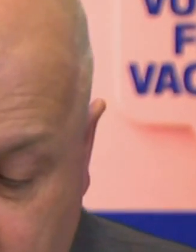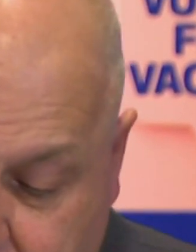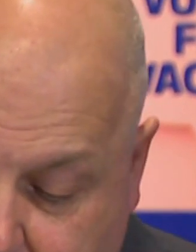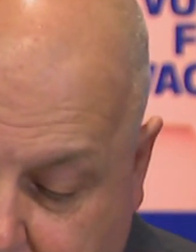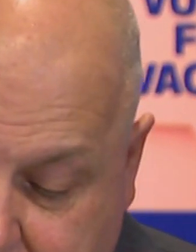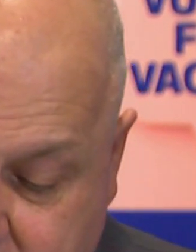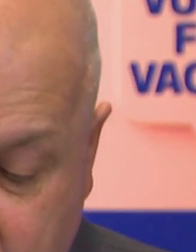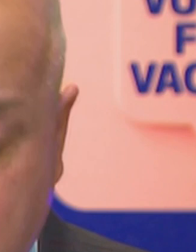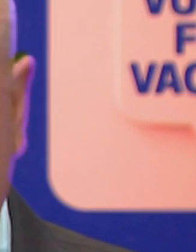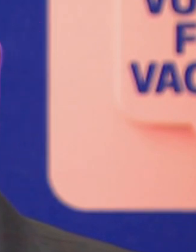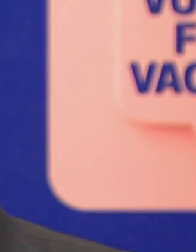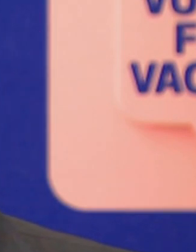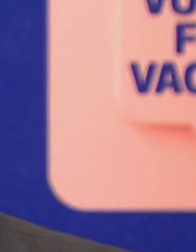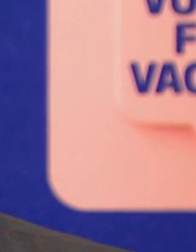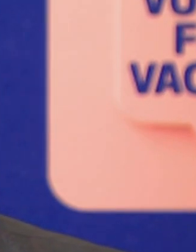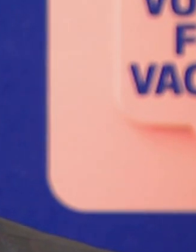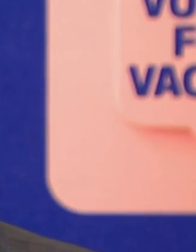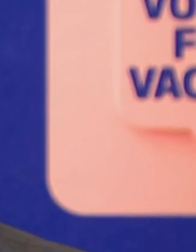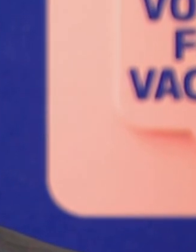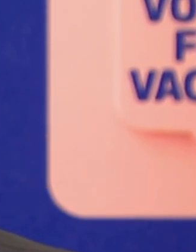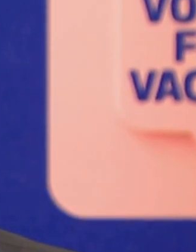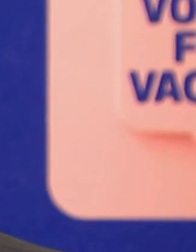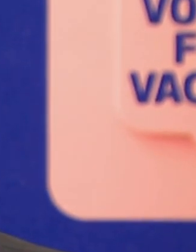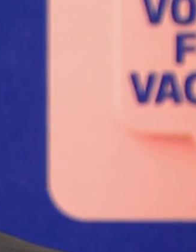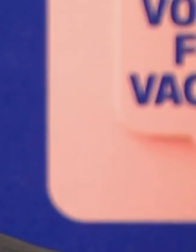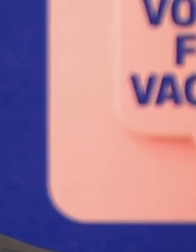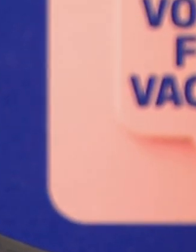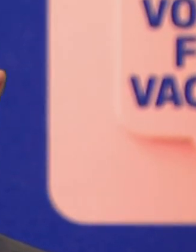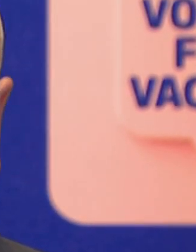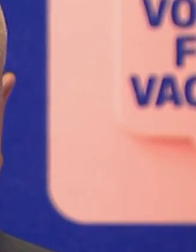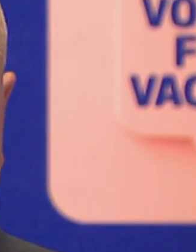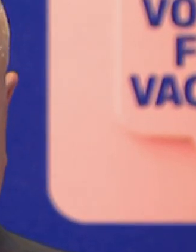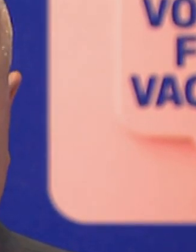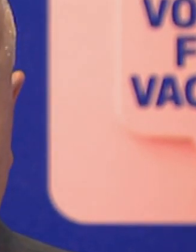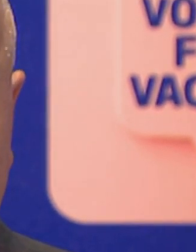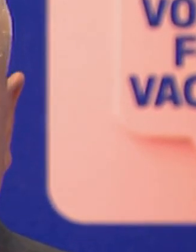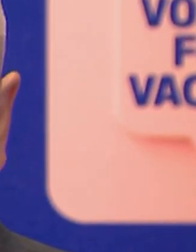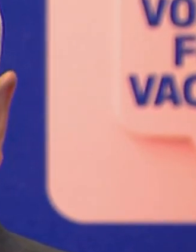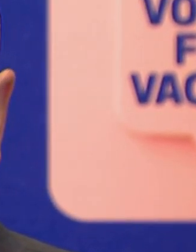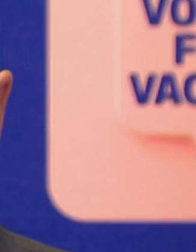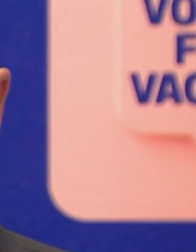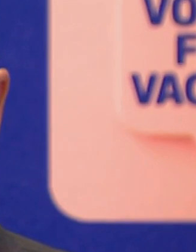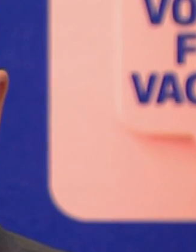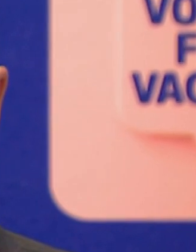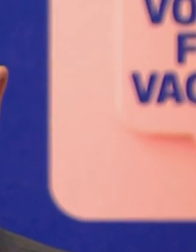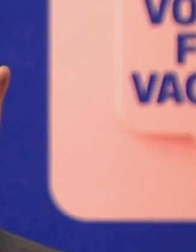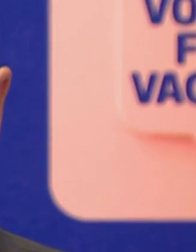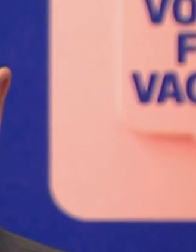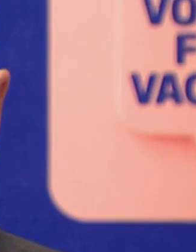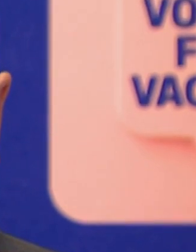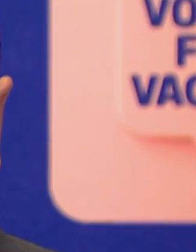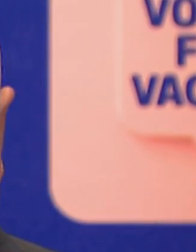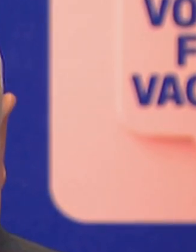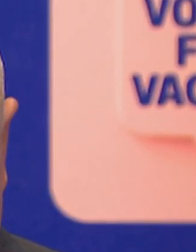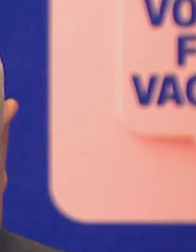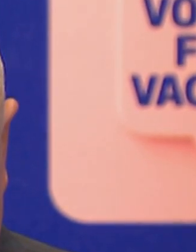terms of tests that were undertaken, and for every Victorian who fronted up for a test, you are helping make your